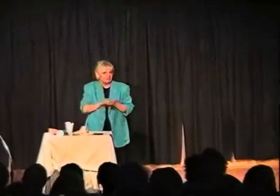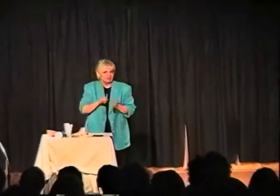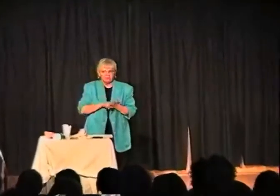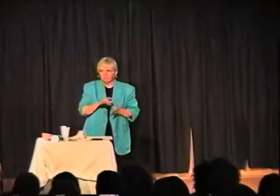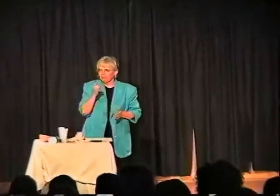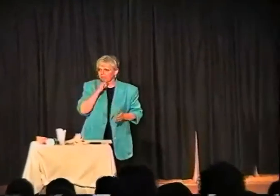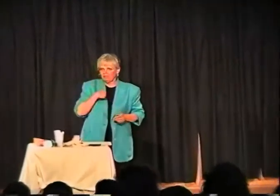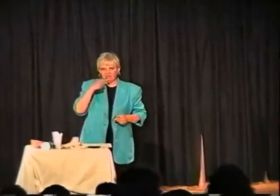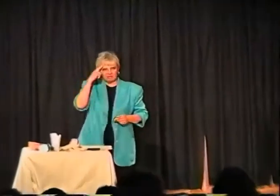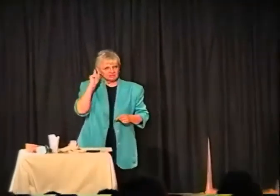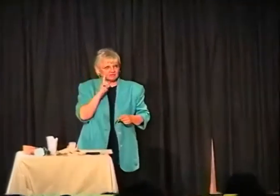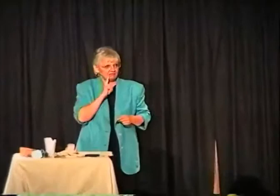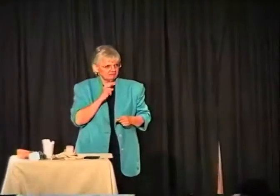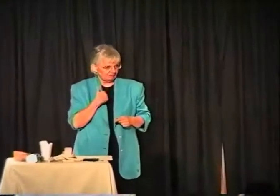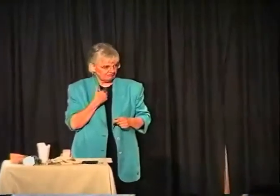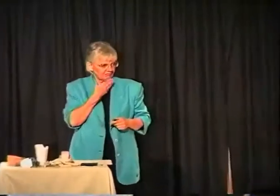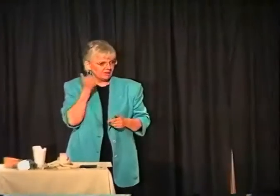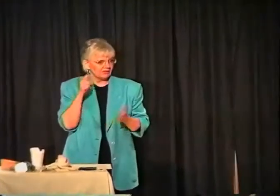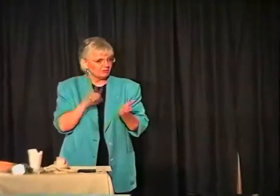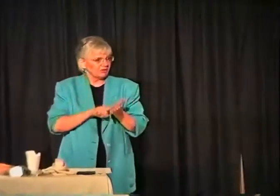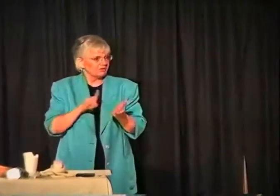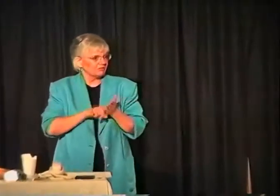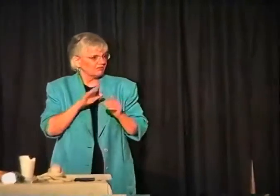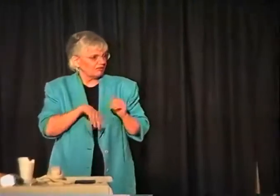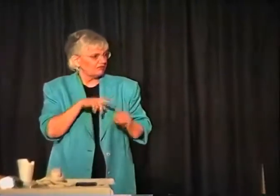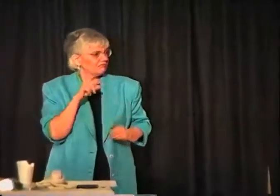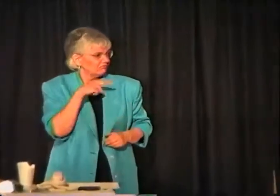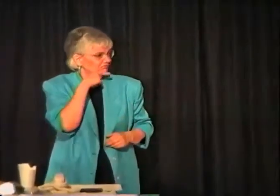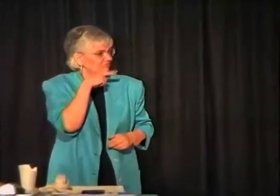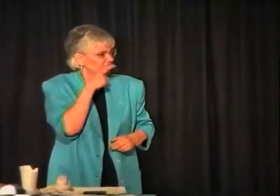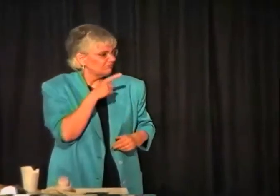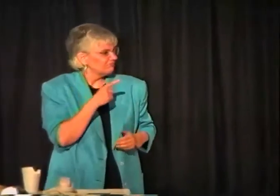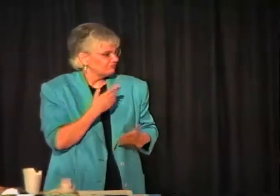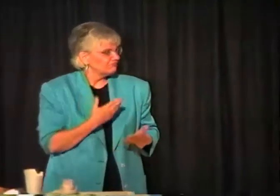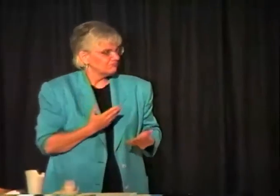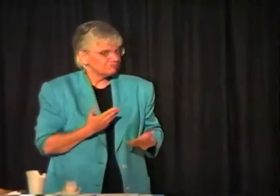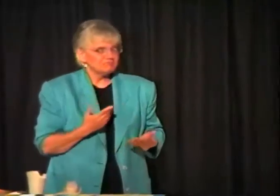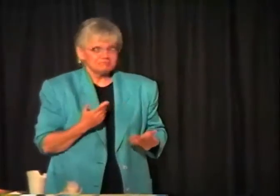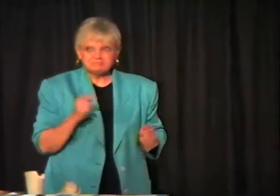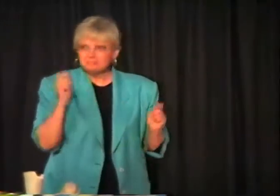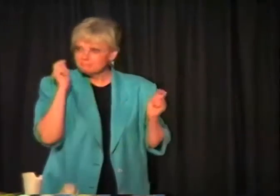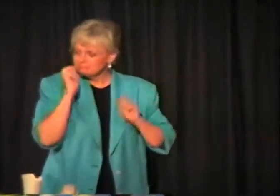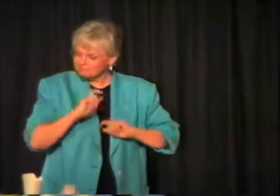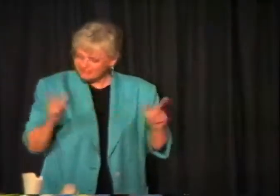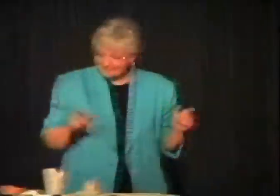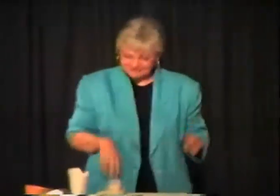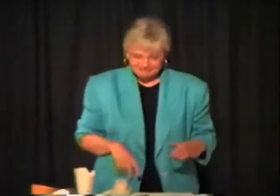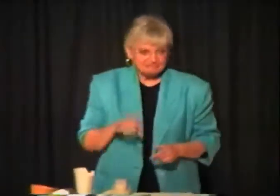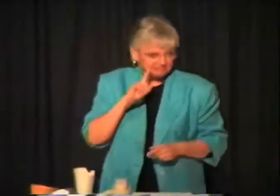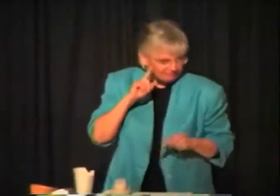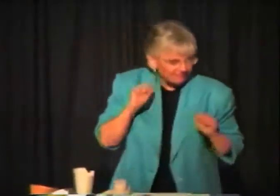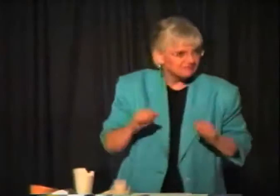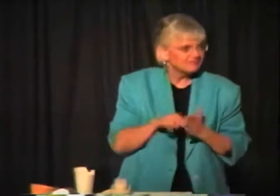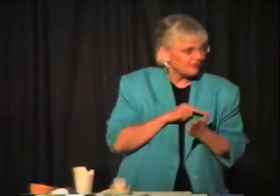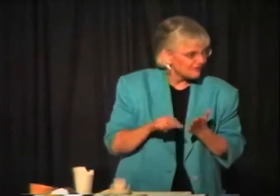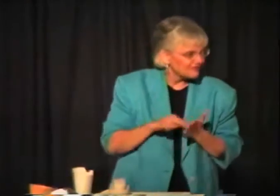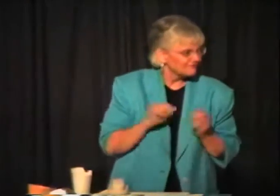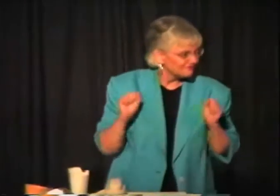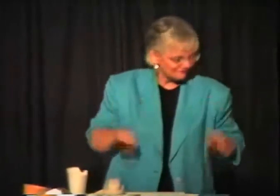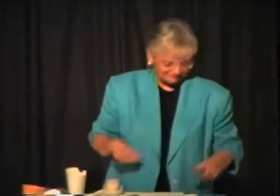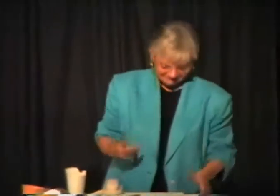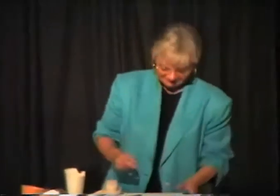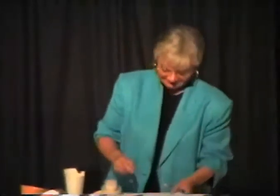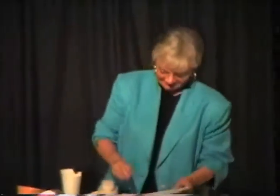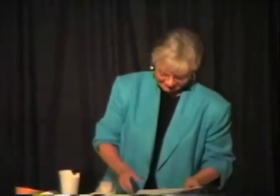you can hear the music, you must have natural rhythm. I thought that that would just be a foregone conclusion. Apparently